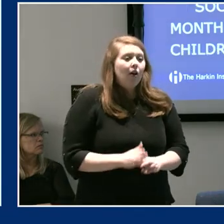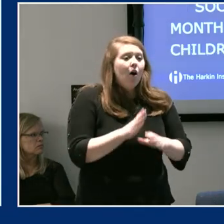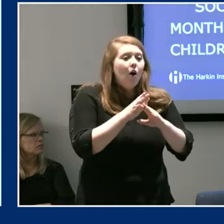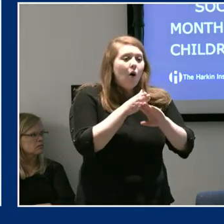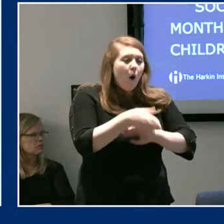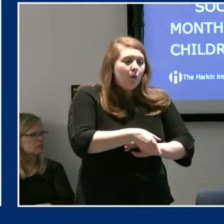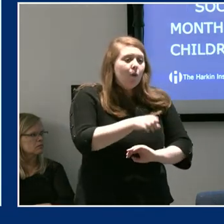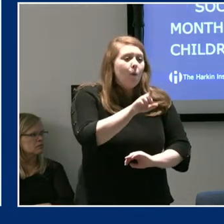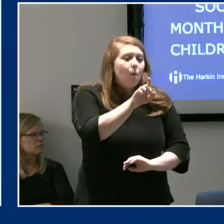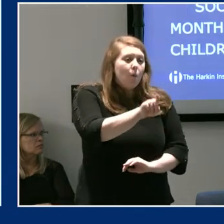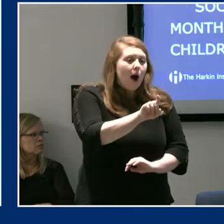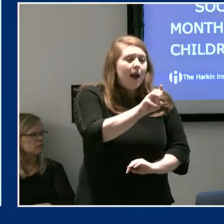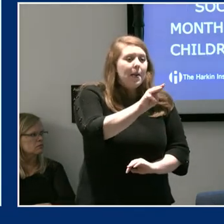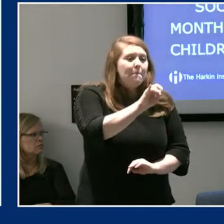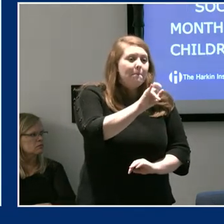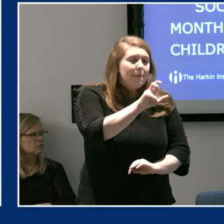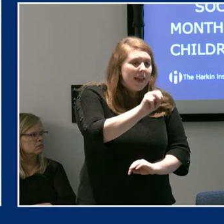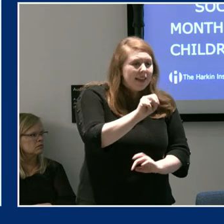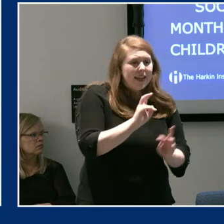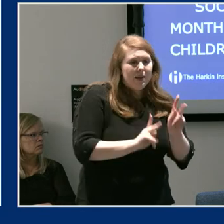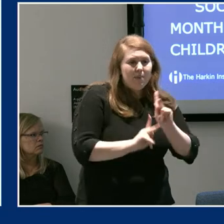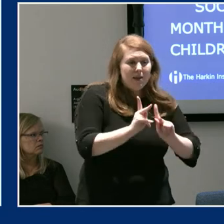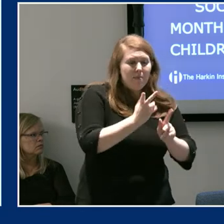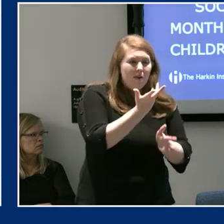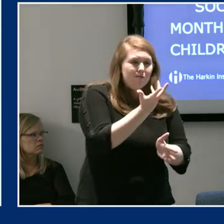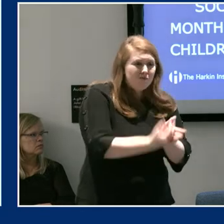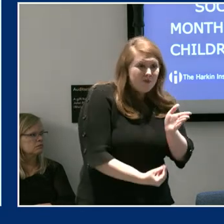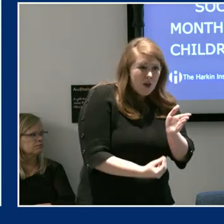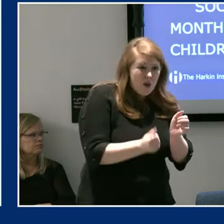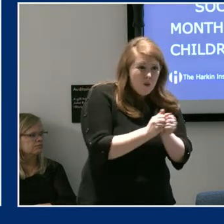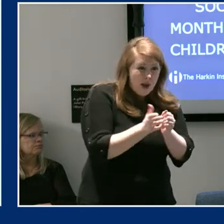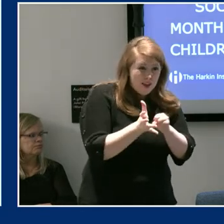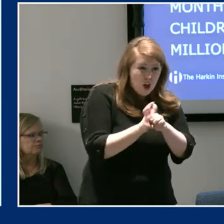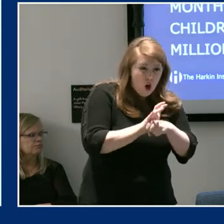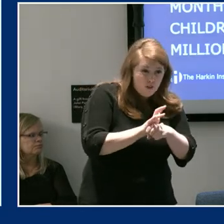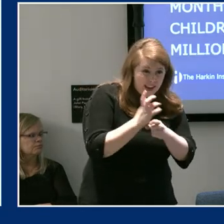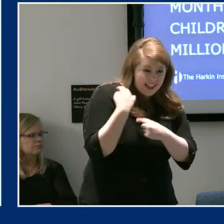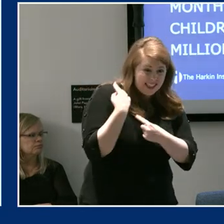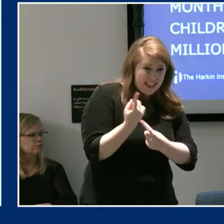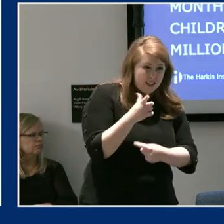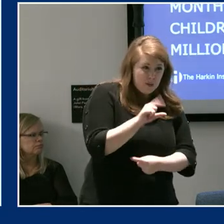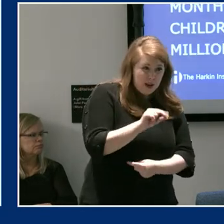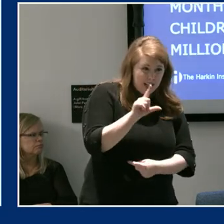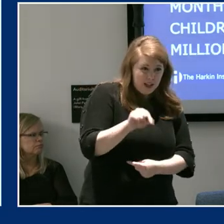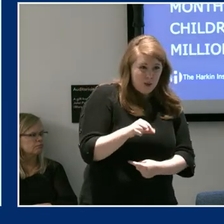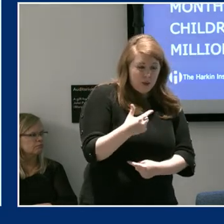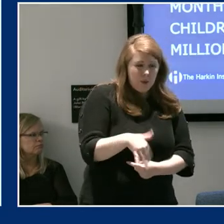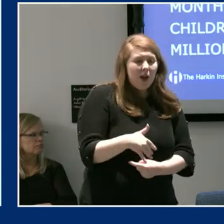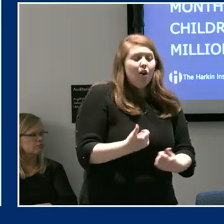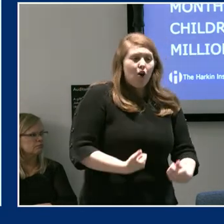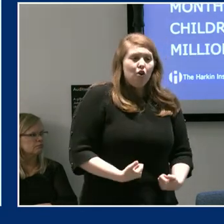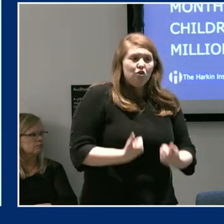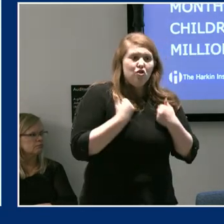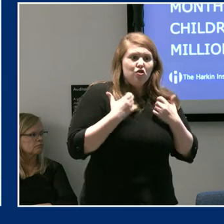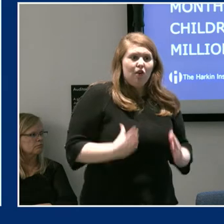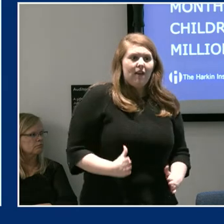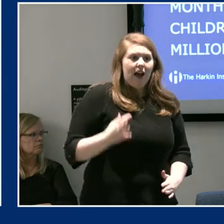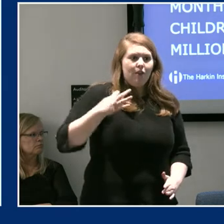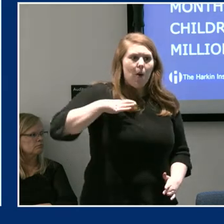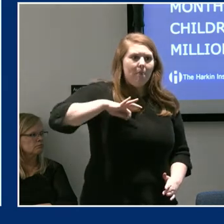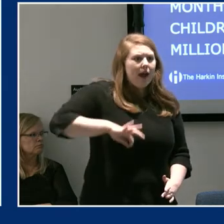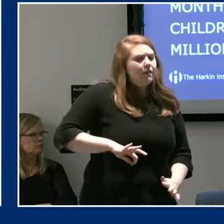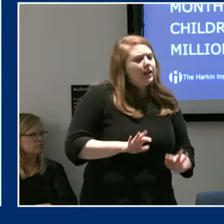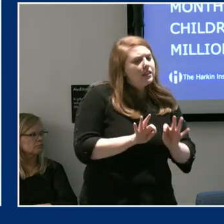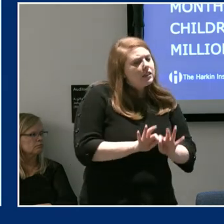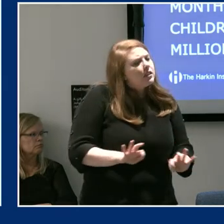million people having died from COVID since 2020, survivors' benefits have been a